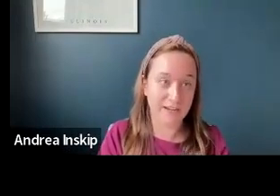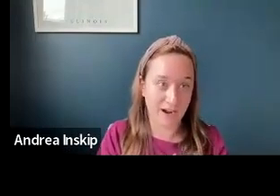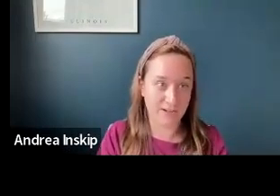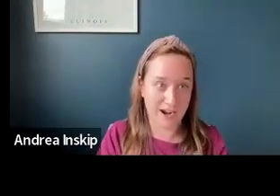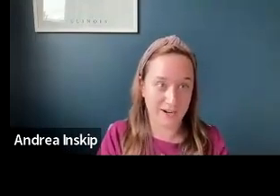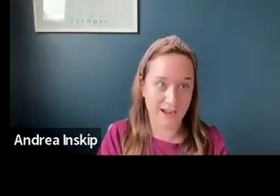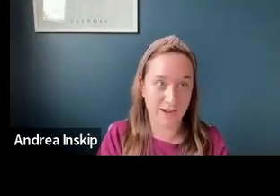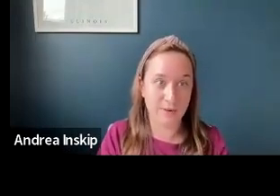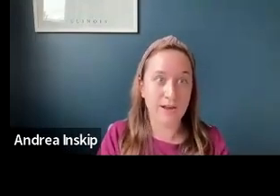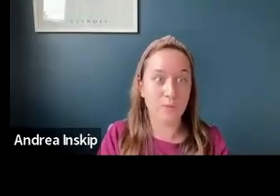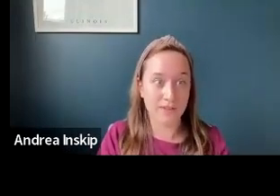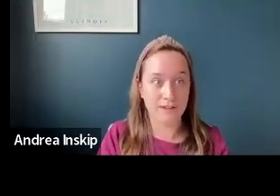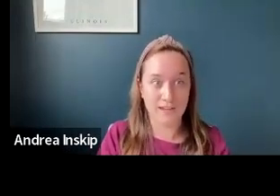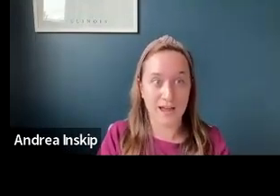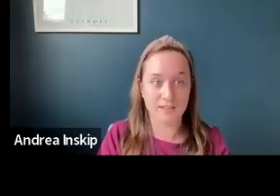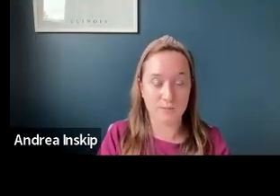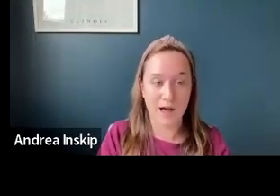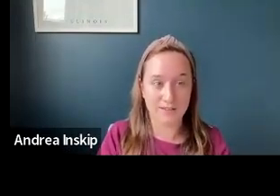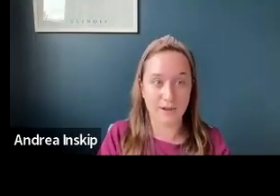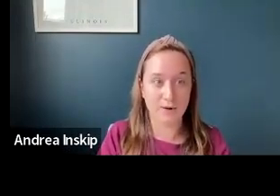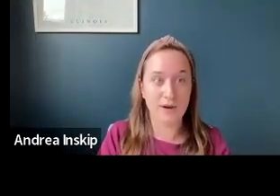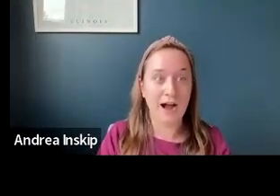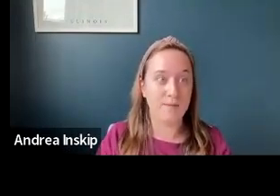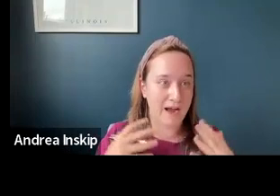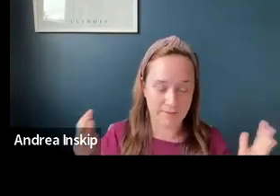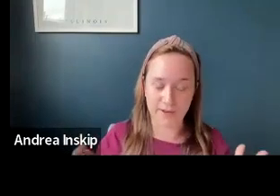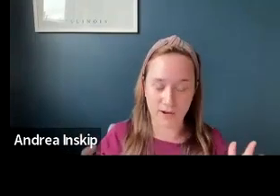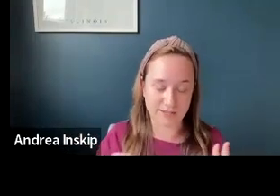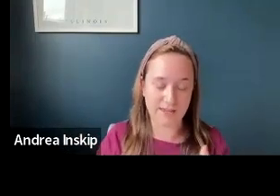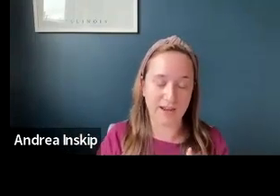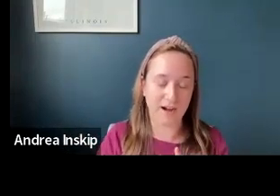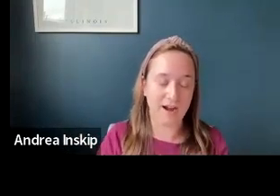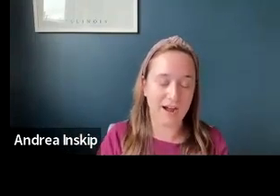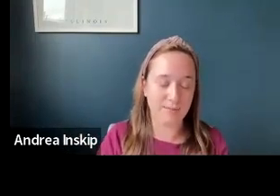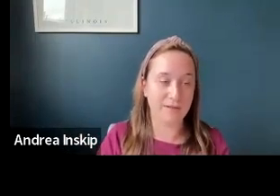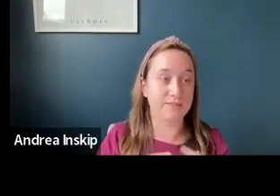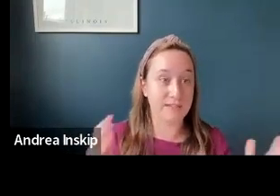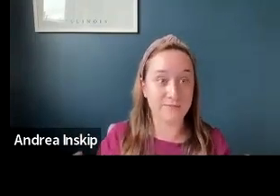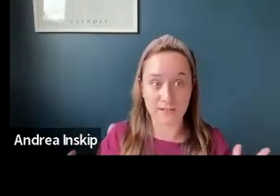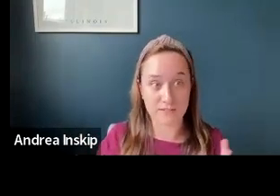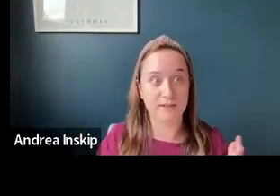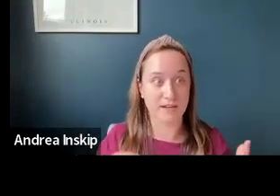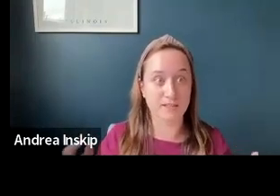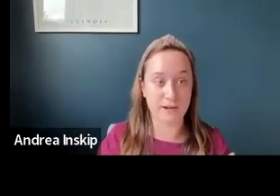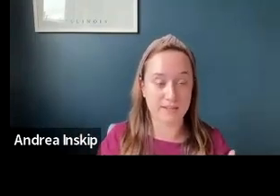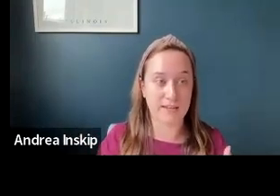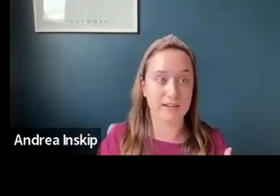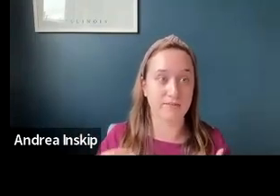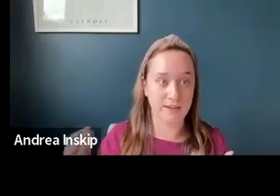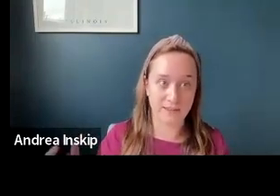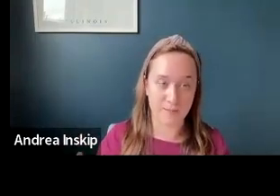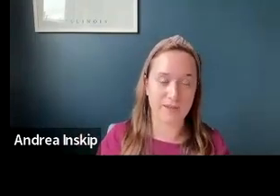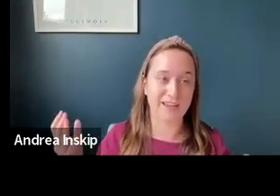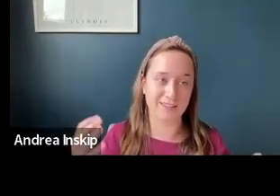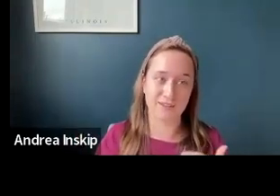our feeding contract with Alta as well. So have therapists that are have significant experience